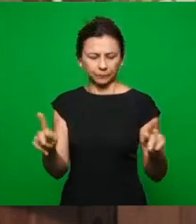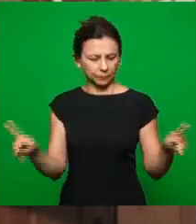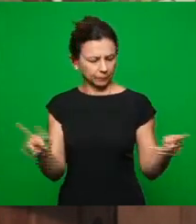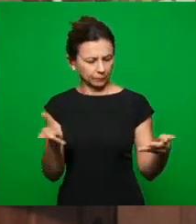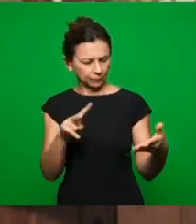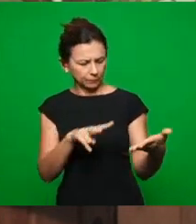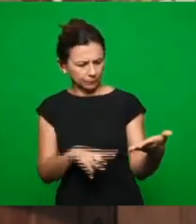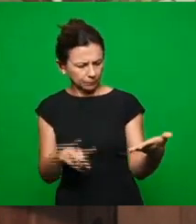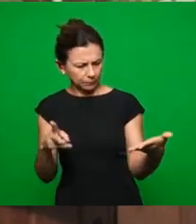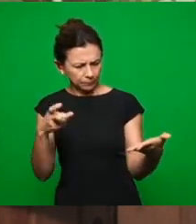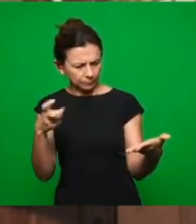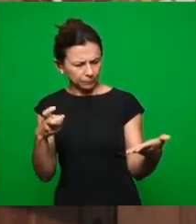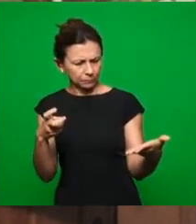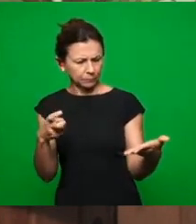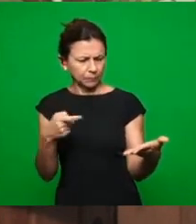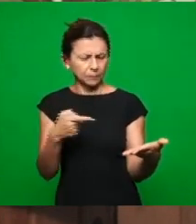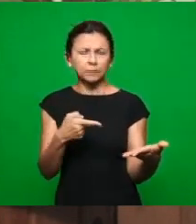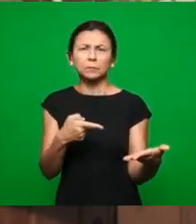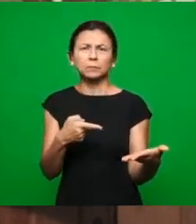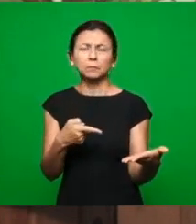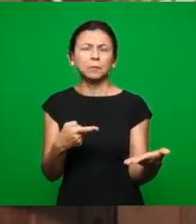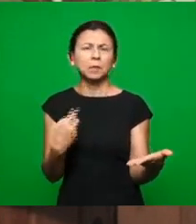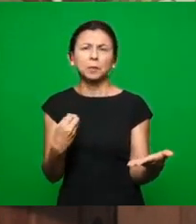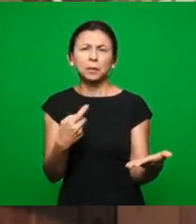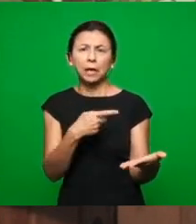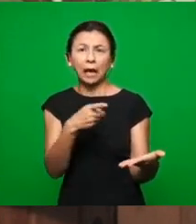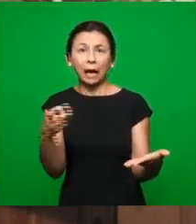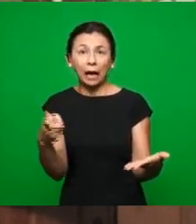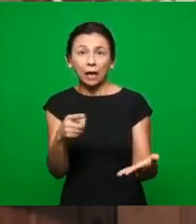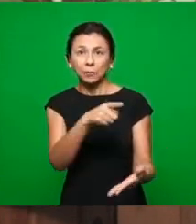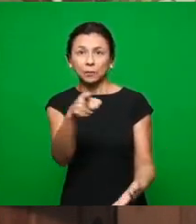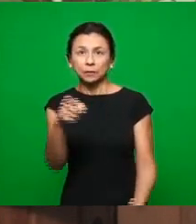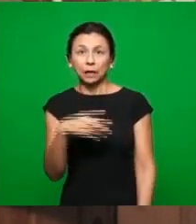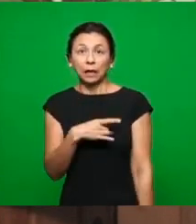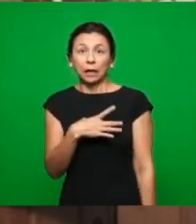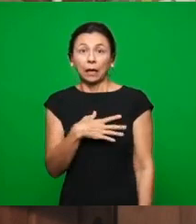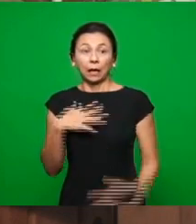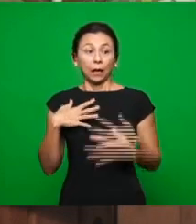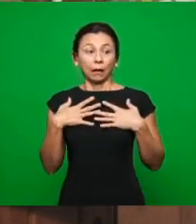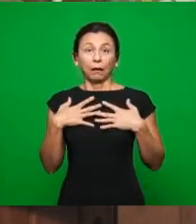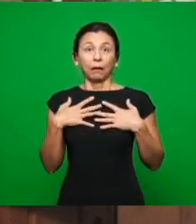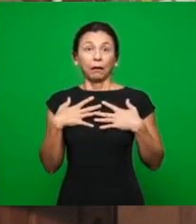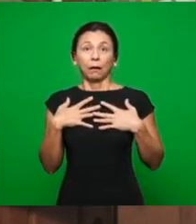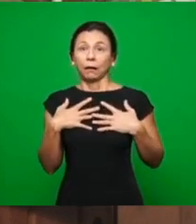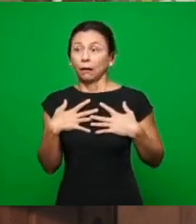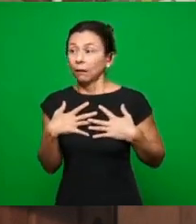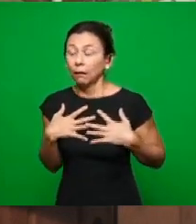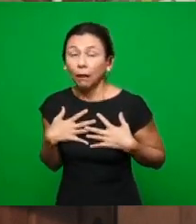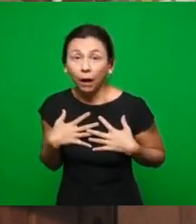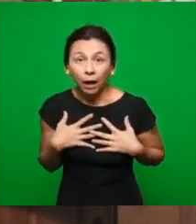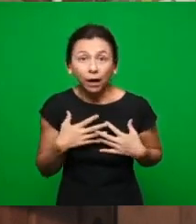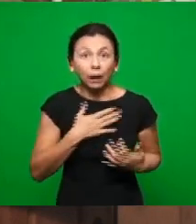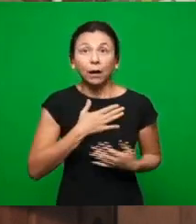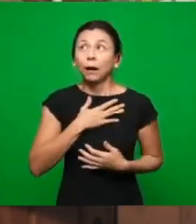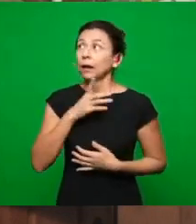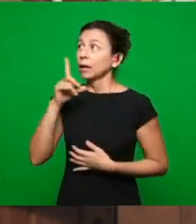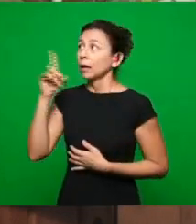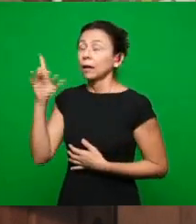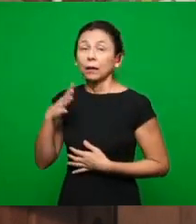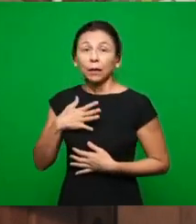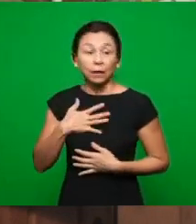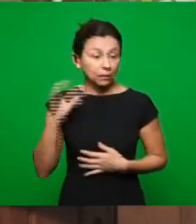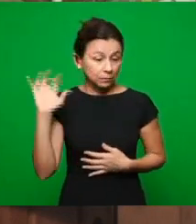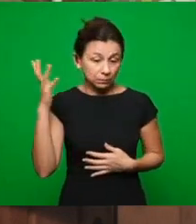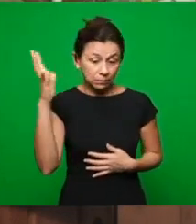When we enter in the Book of Revelations, we not enter in a book so people get scared, so that people are